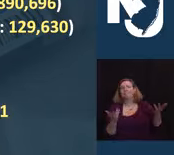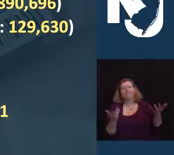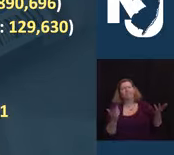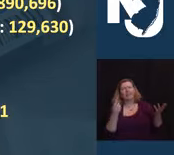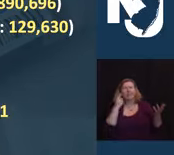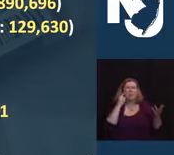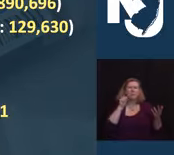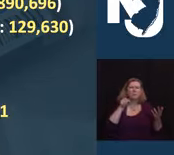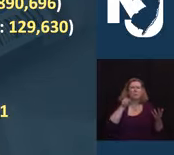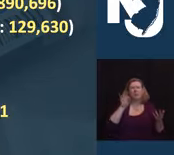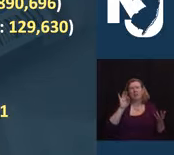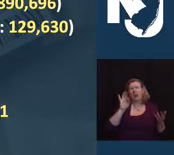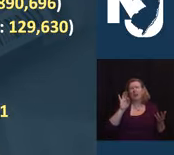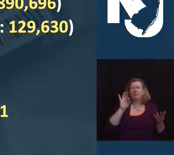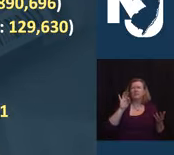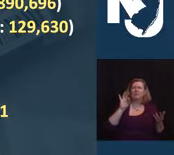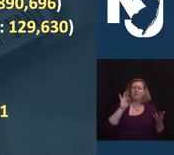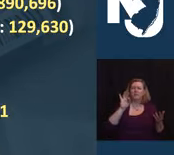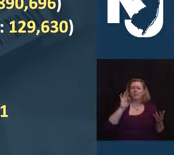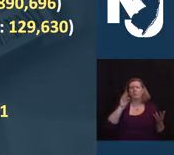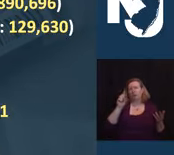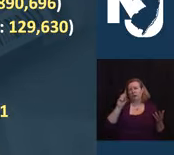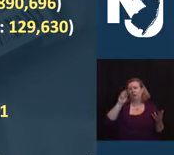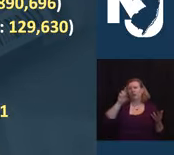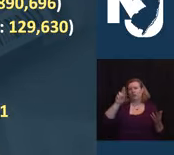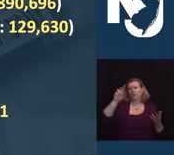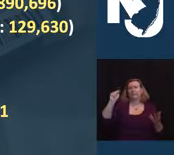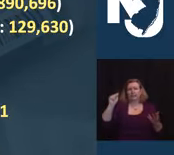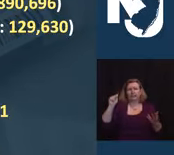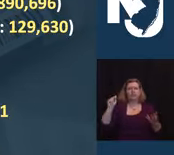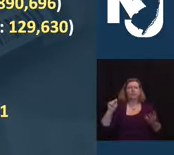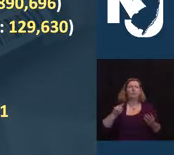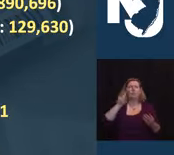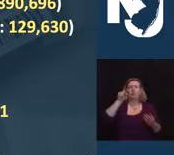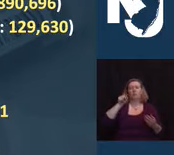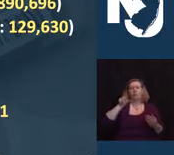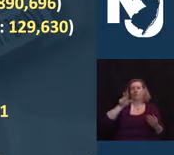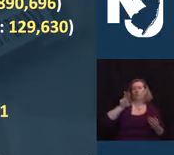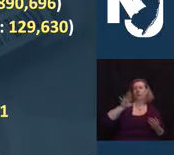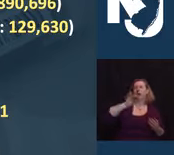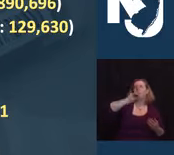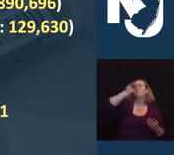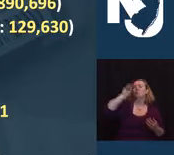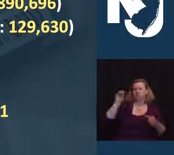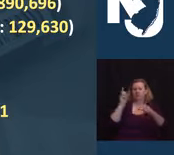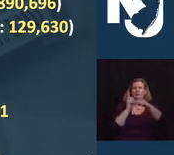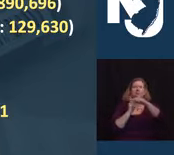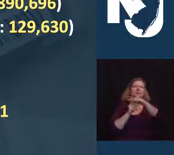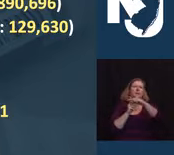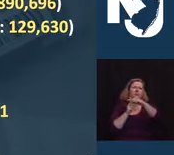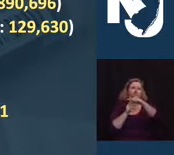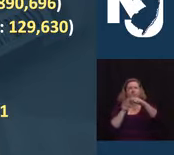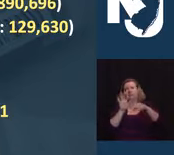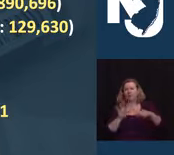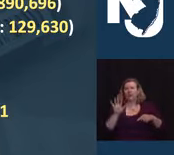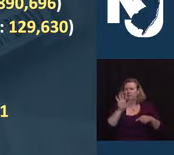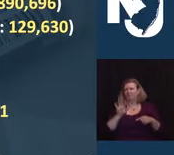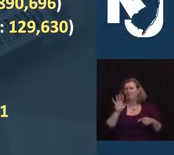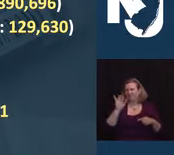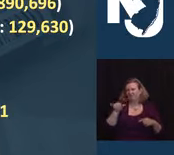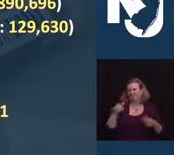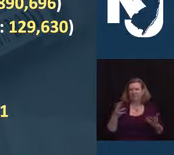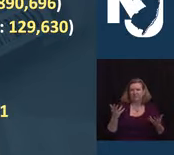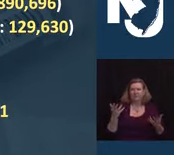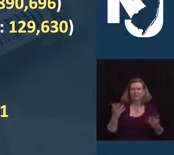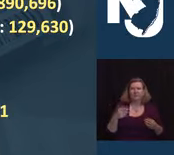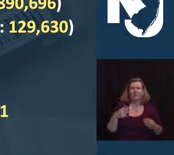of transmission, the 1.35% of Saturdays, by the way, nearly 12,000 PCR tests which